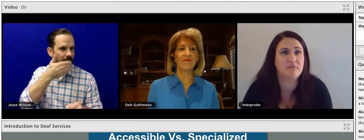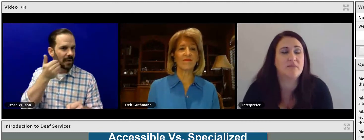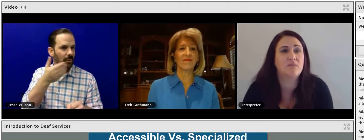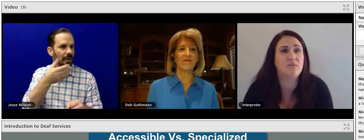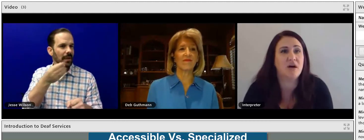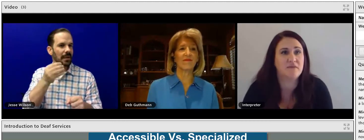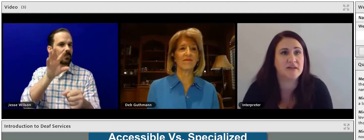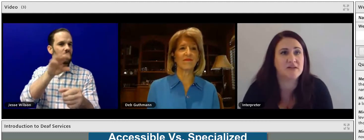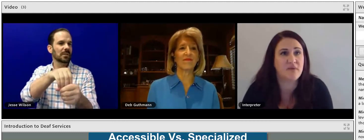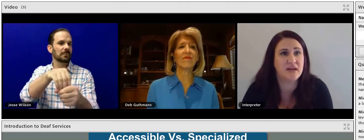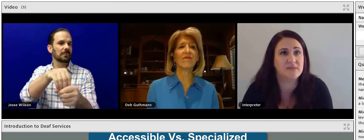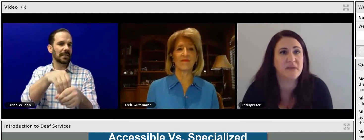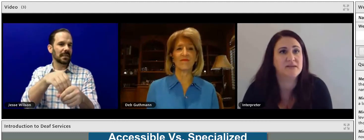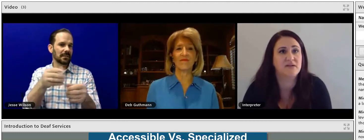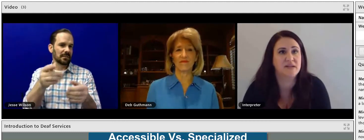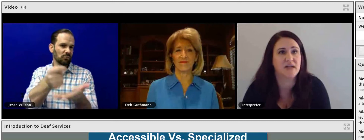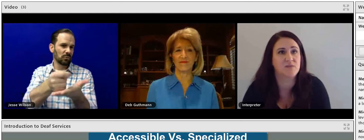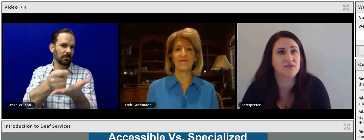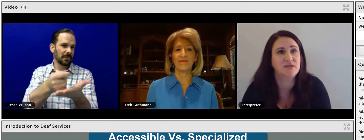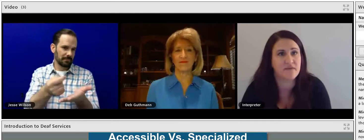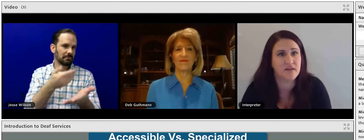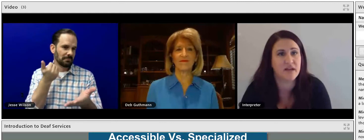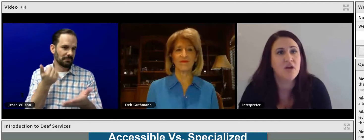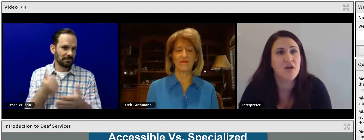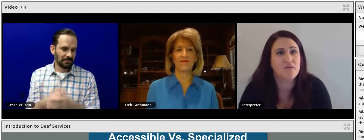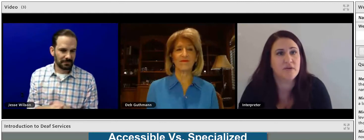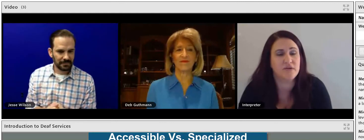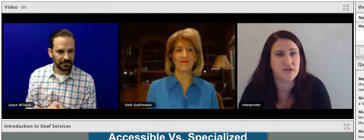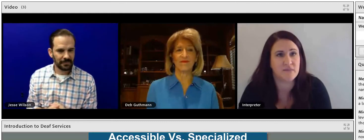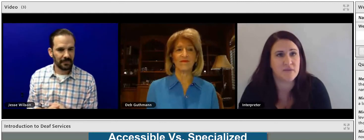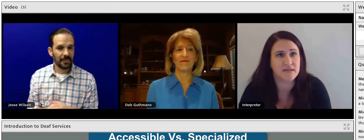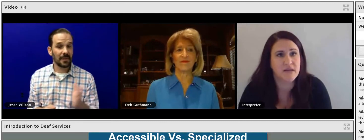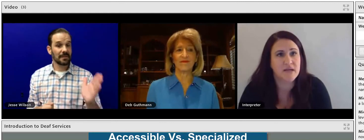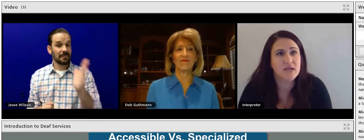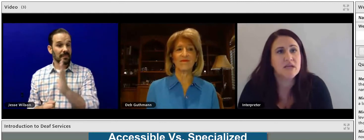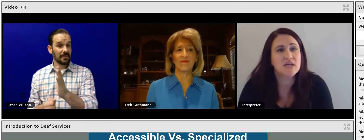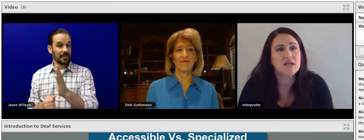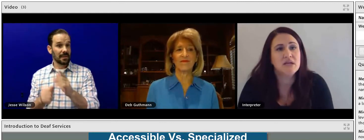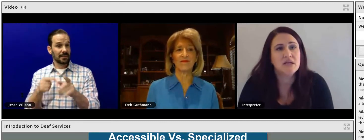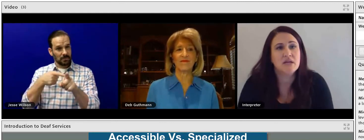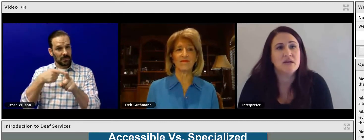needs to be modified so that way it's best understandable to the deaf client for their treatment.